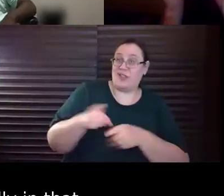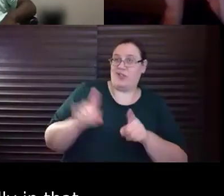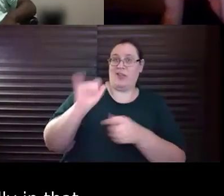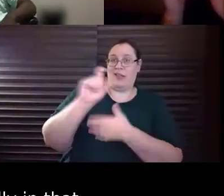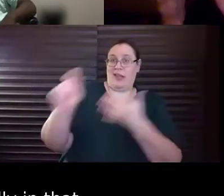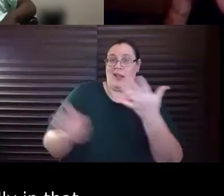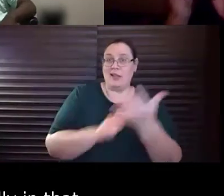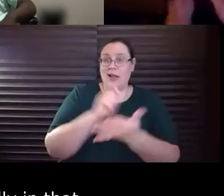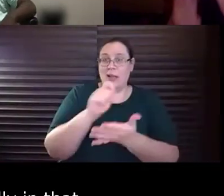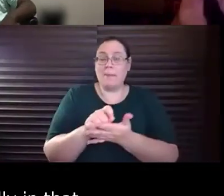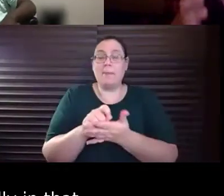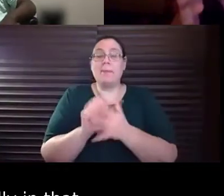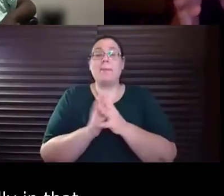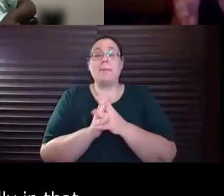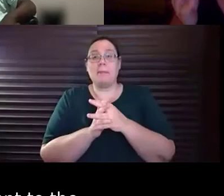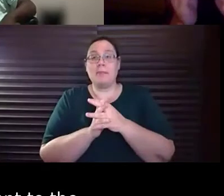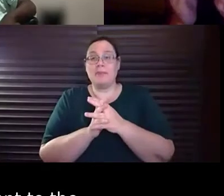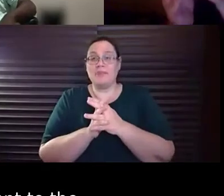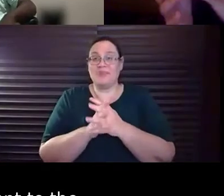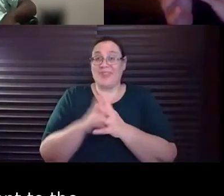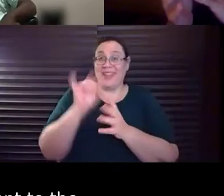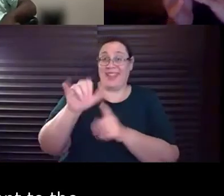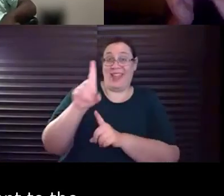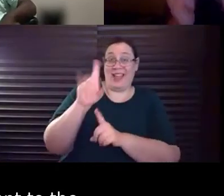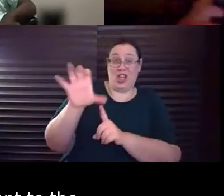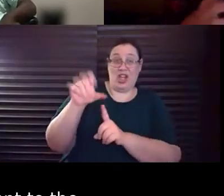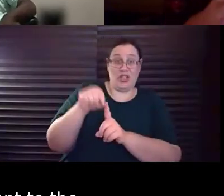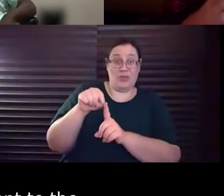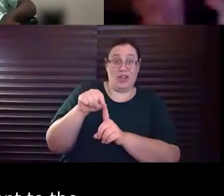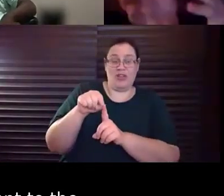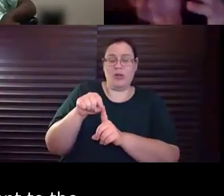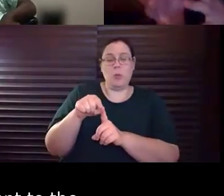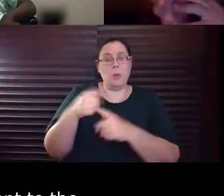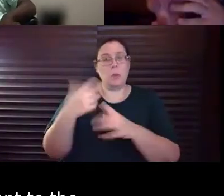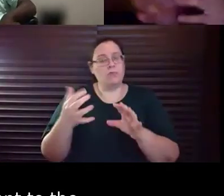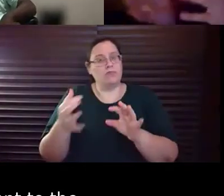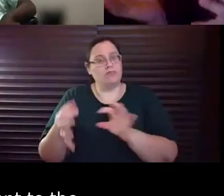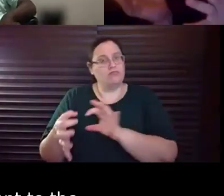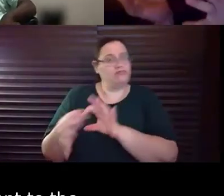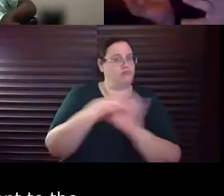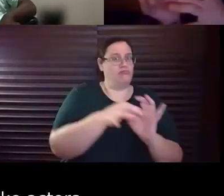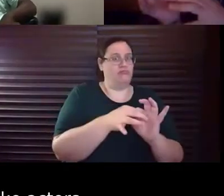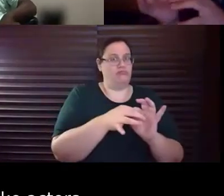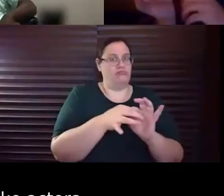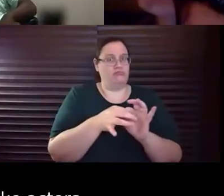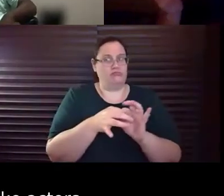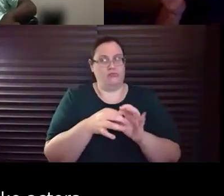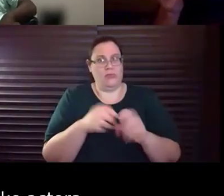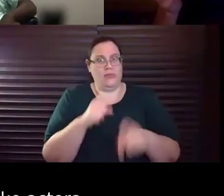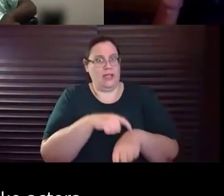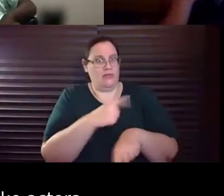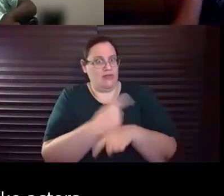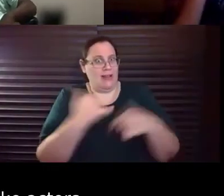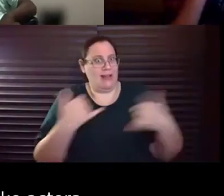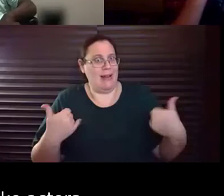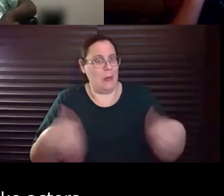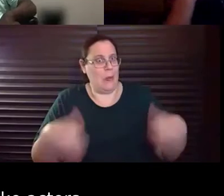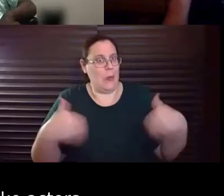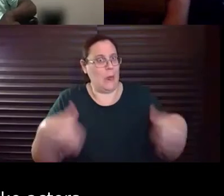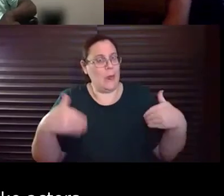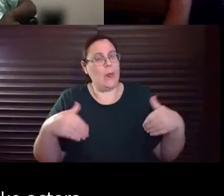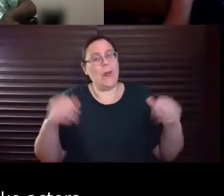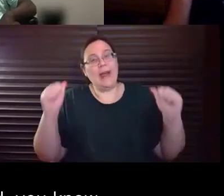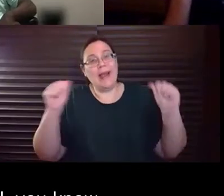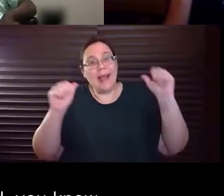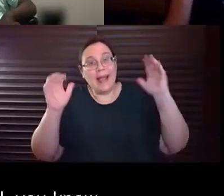that documentary is so pertinent to the times we're in right now, where it's like, actors